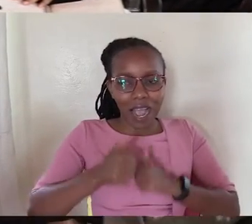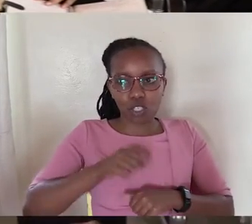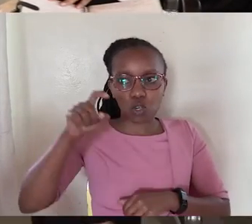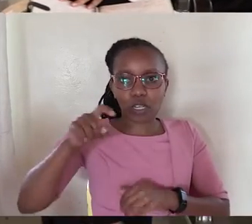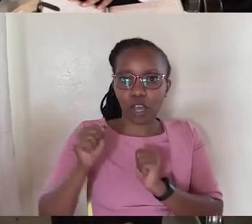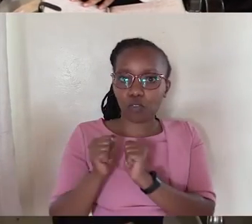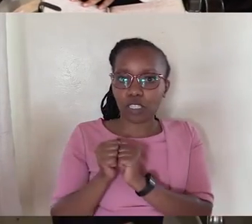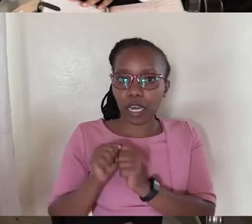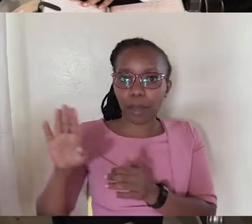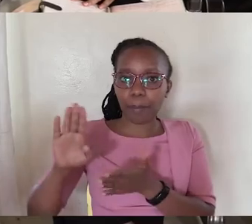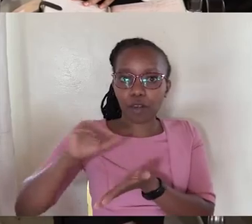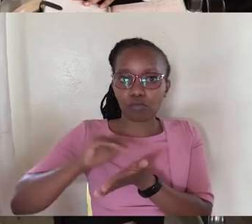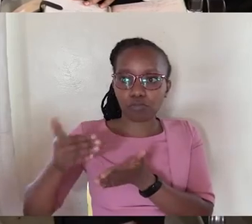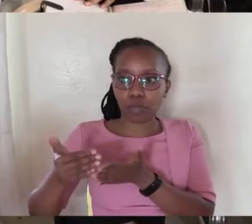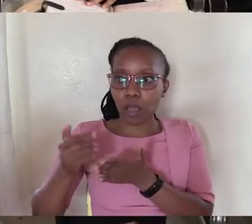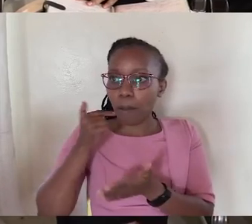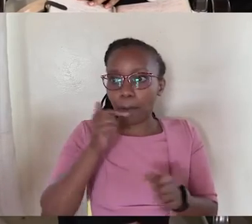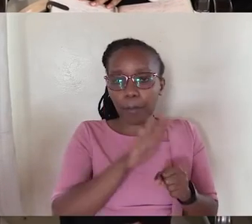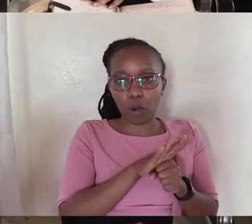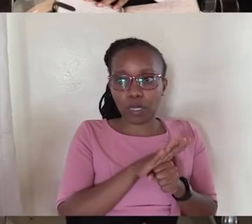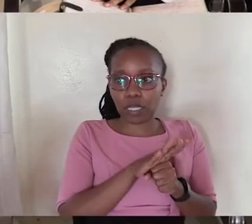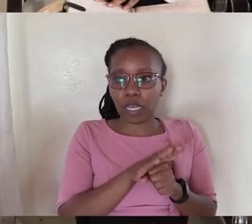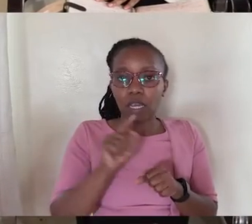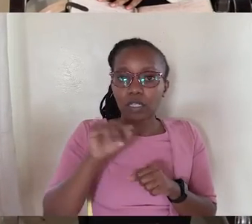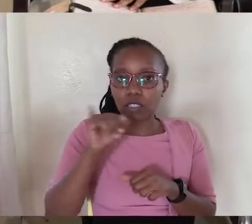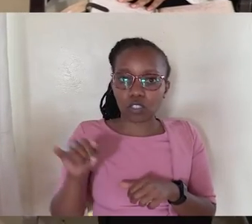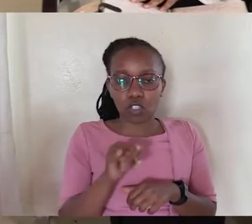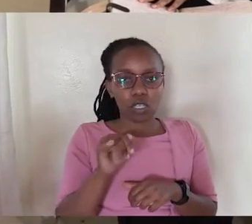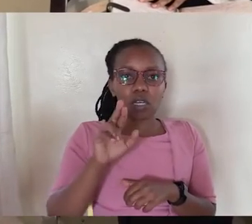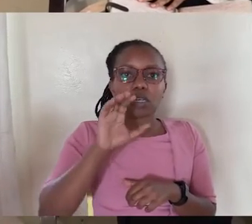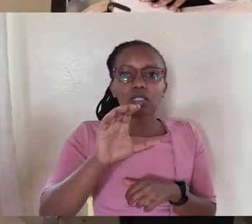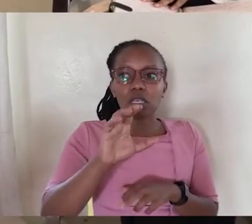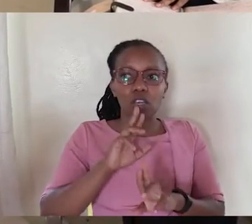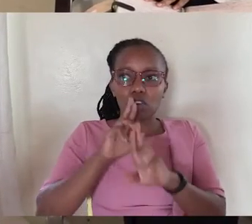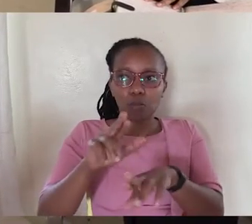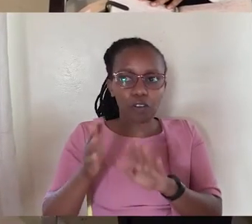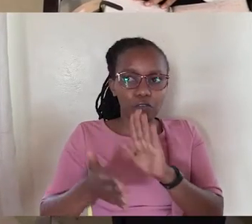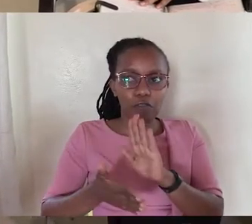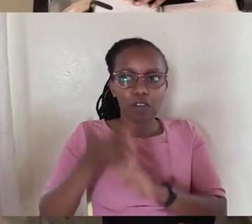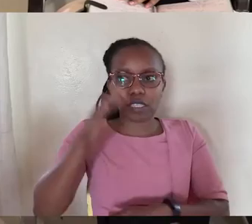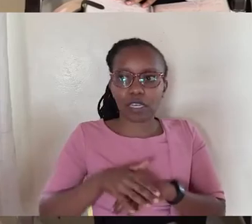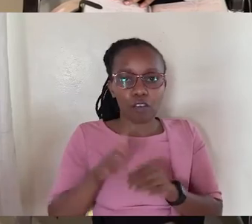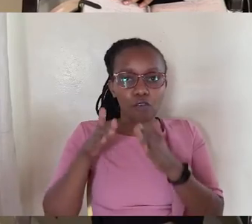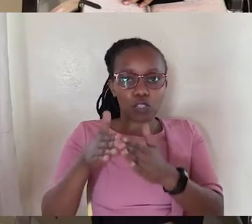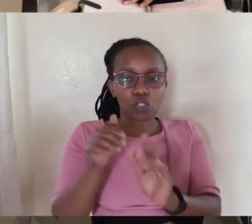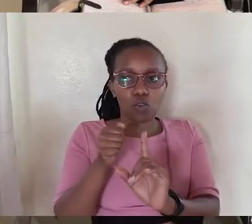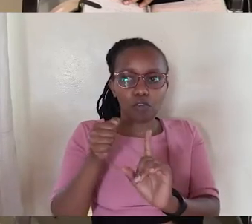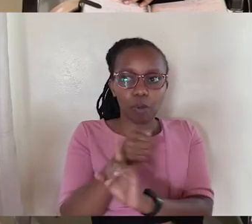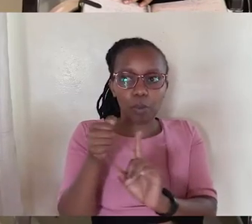10 billion fund promised by His Excellency and the TJRC report, more urgently, reparations for sexual